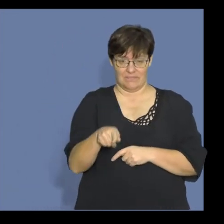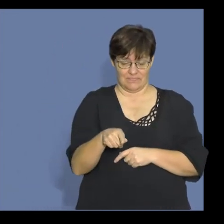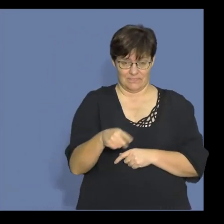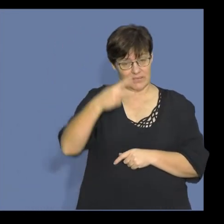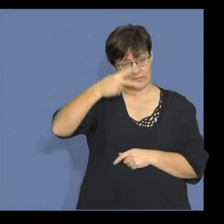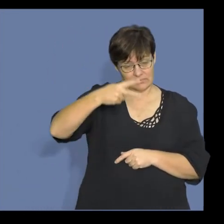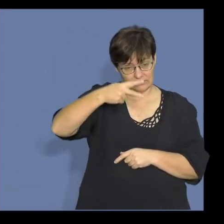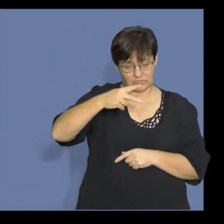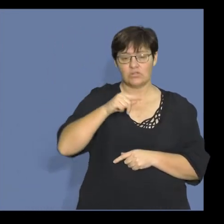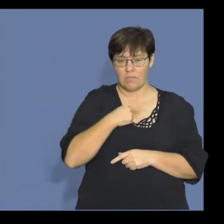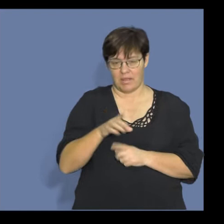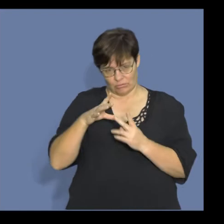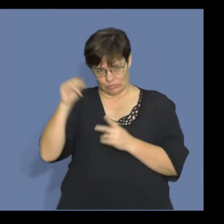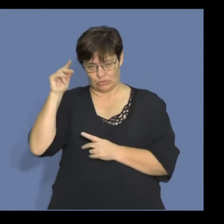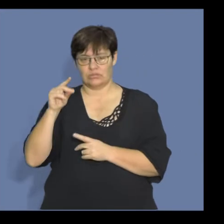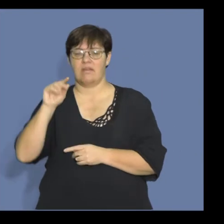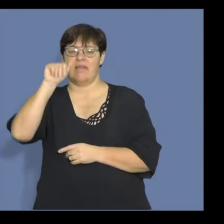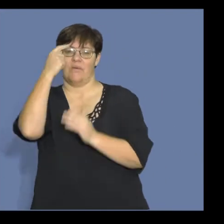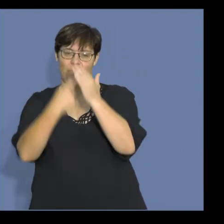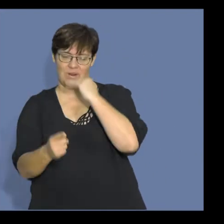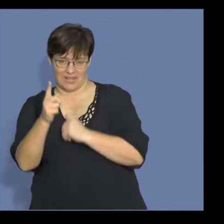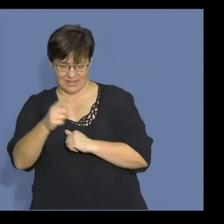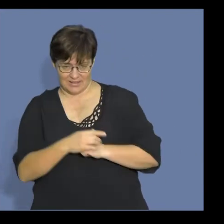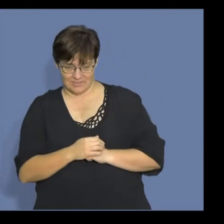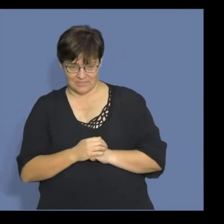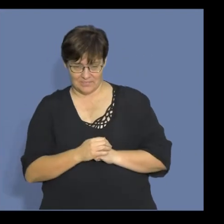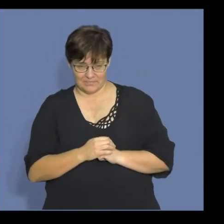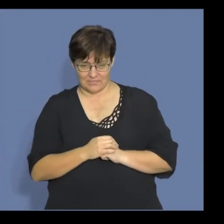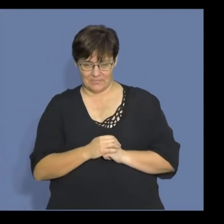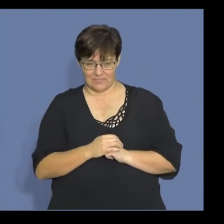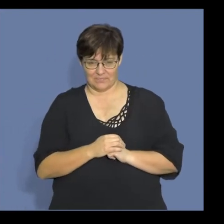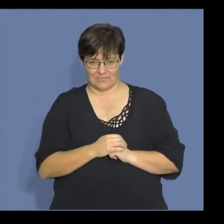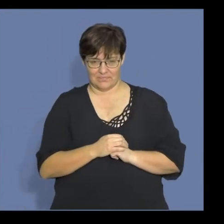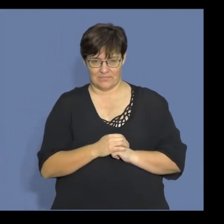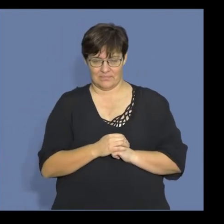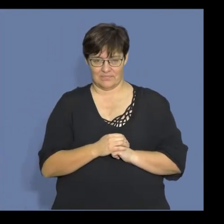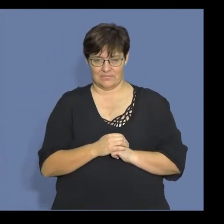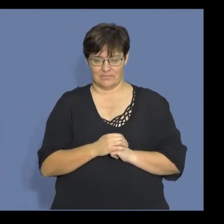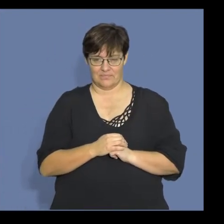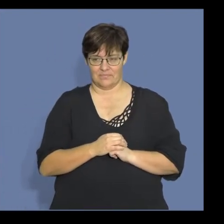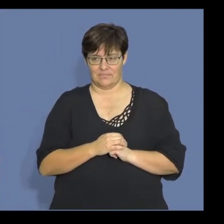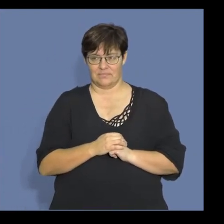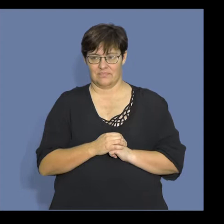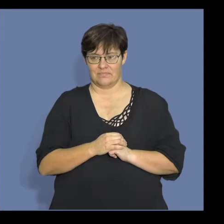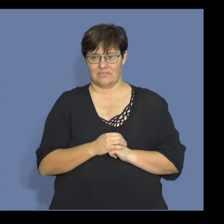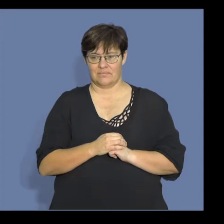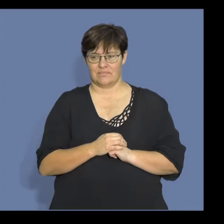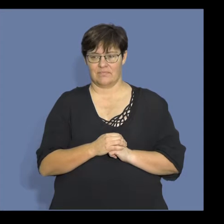and estivation is a term that describes a summer sleep. And so the answer here is A only.